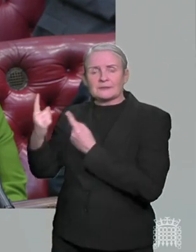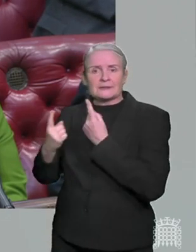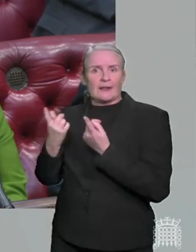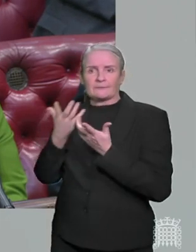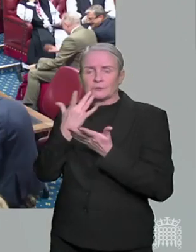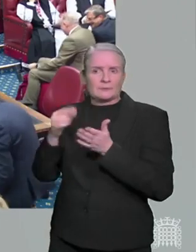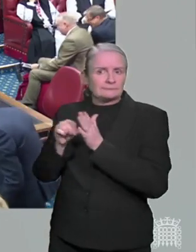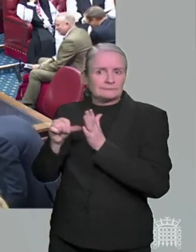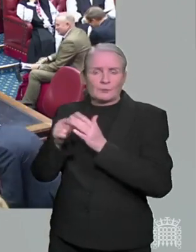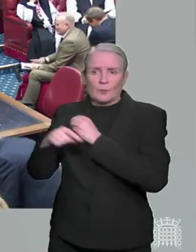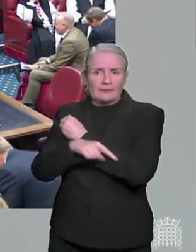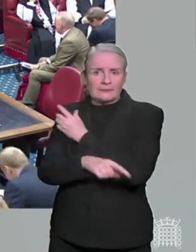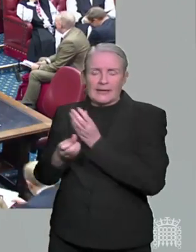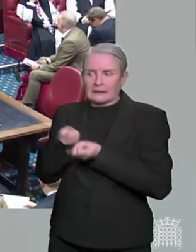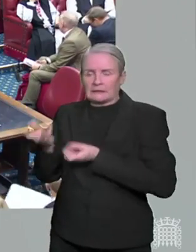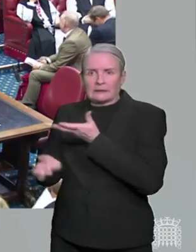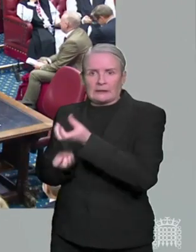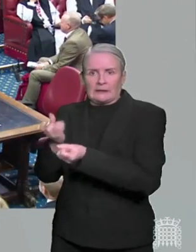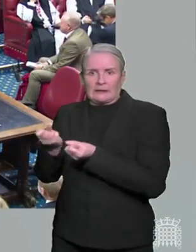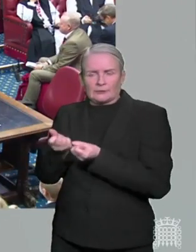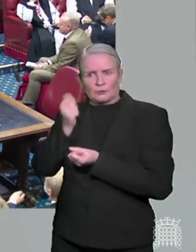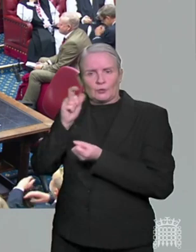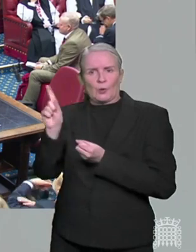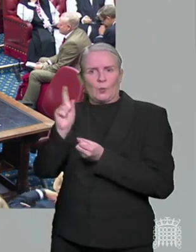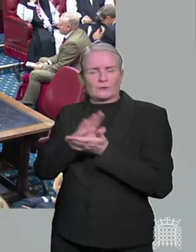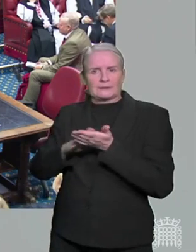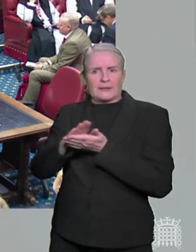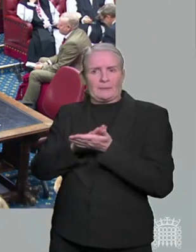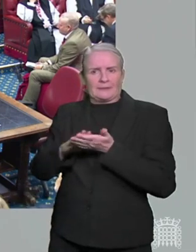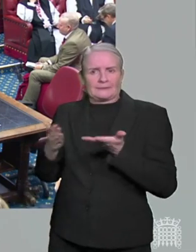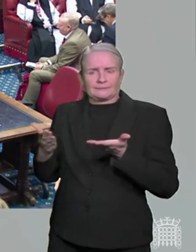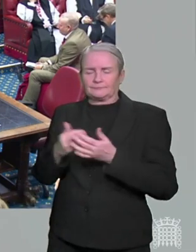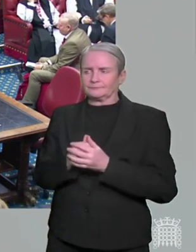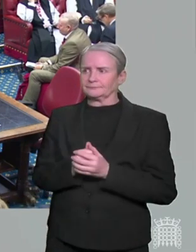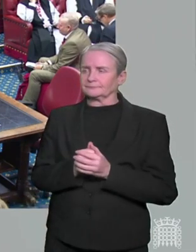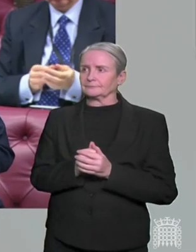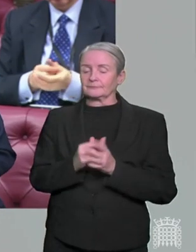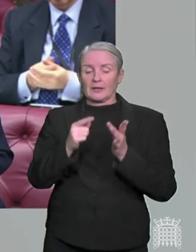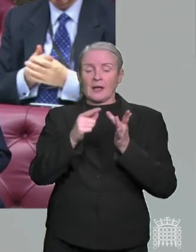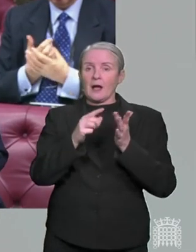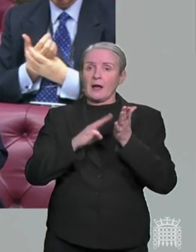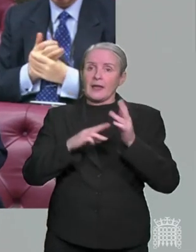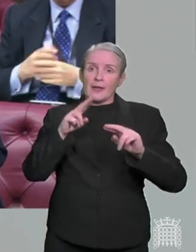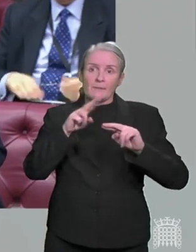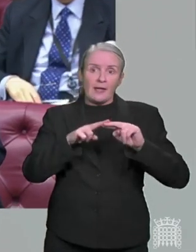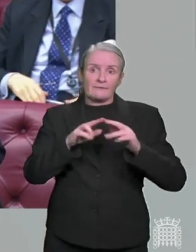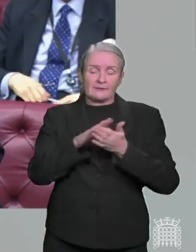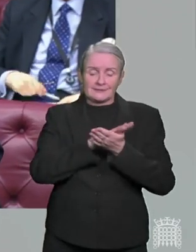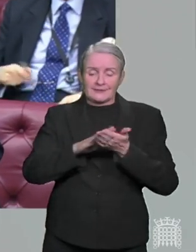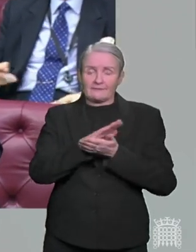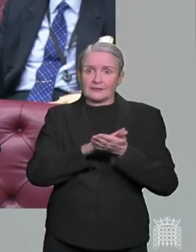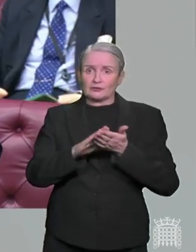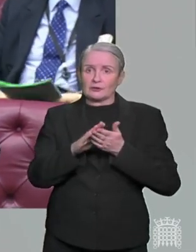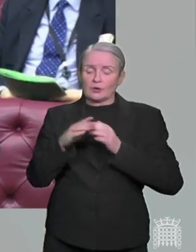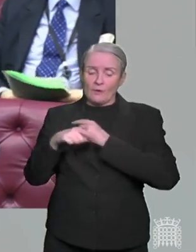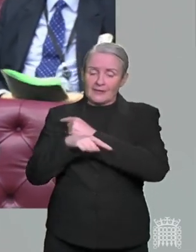field? Well, I thank the Noble Lord for his question. We're very happy to accept the IMF definition of debt sustainability